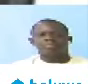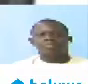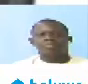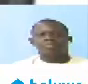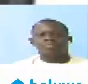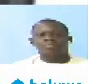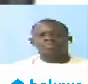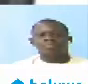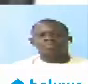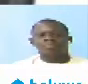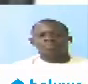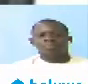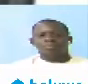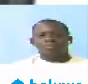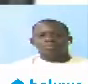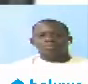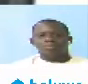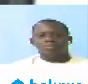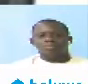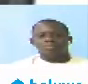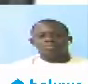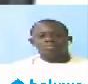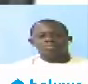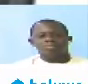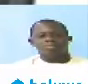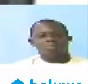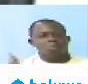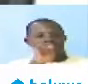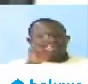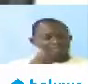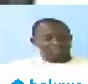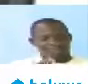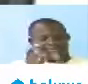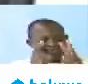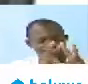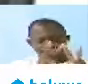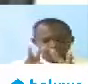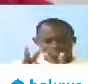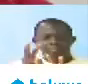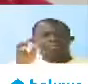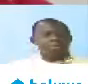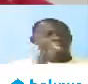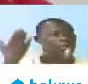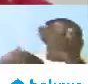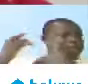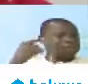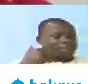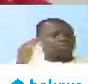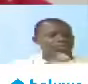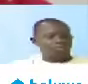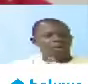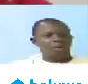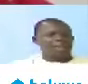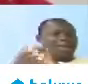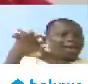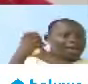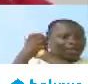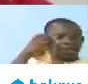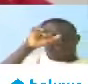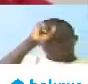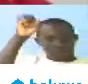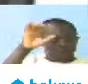kono because what I need to ba go man ganda. What I observed in those days was Gaddafi, what he